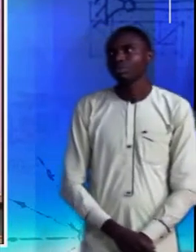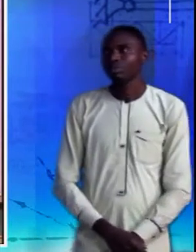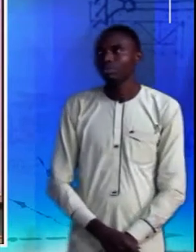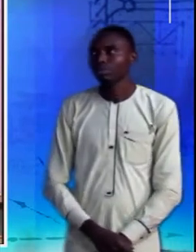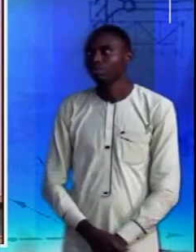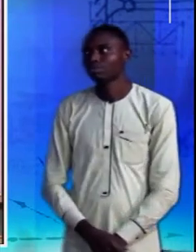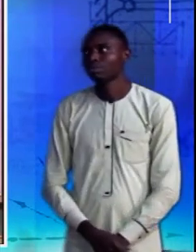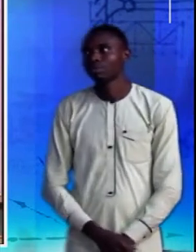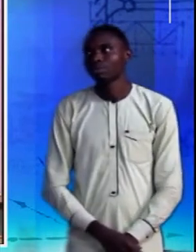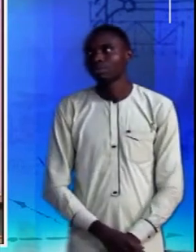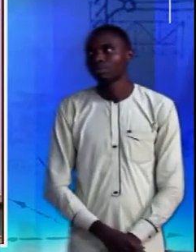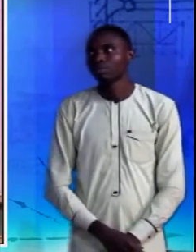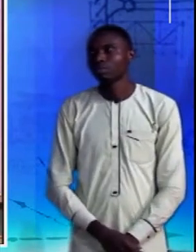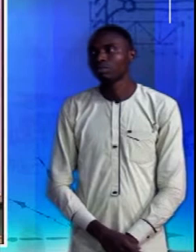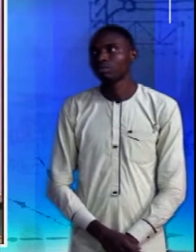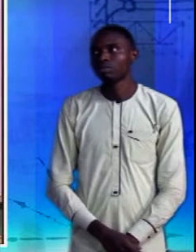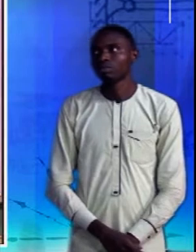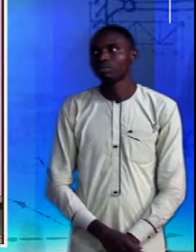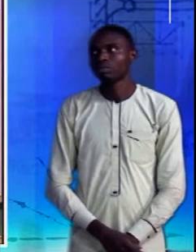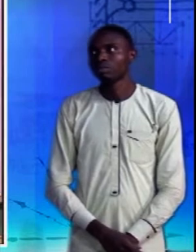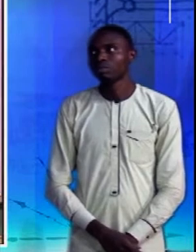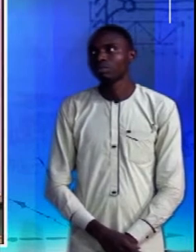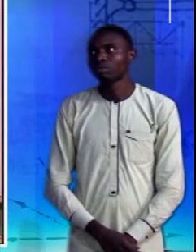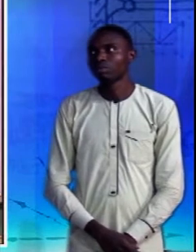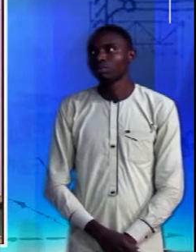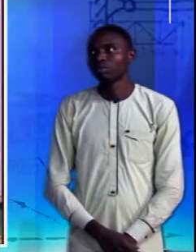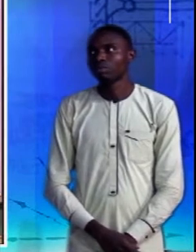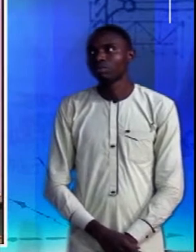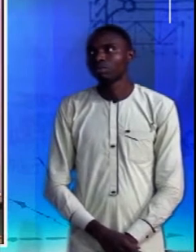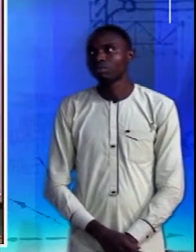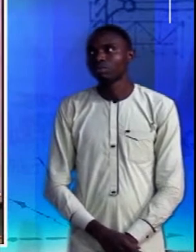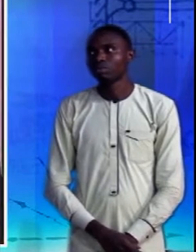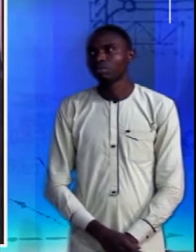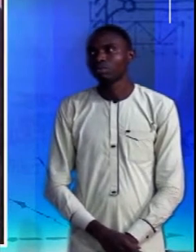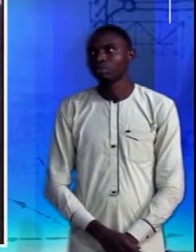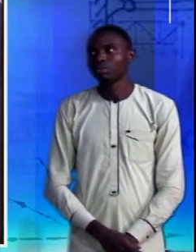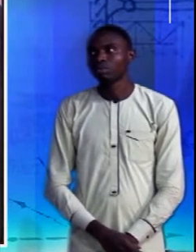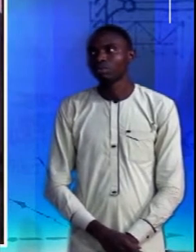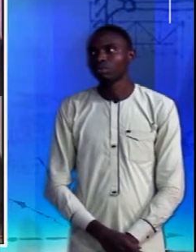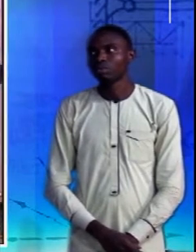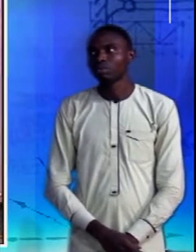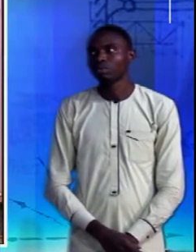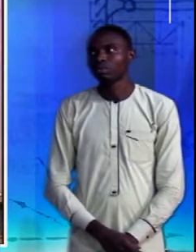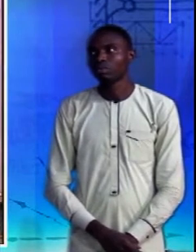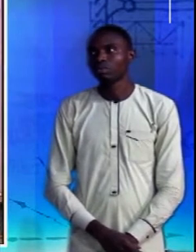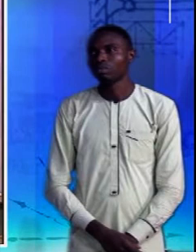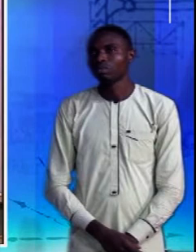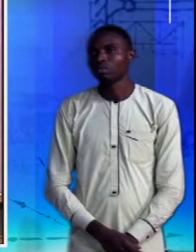form. You can even narrate it in a month. Now, let us